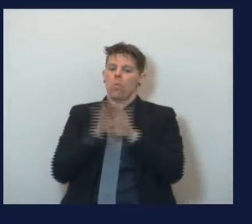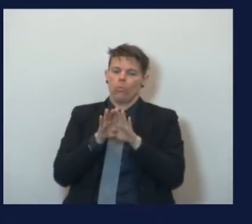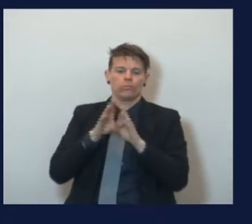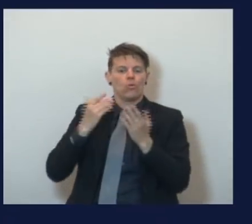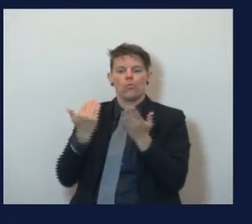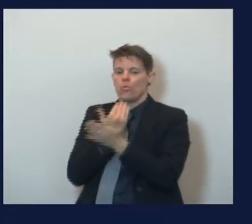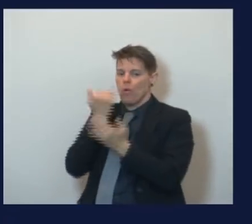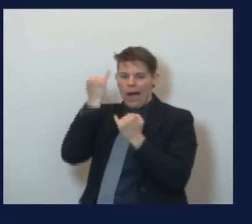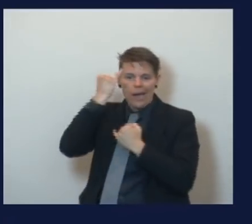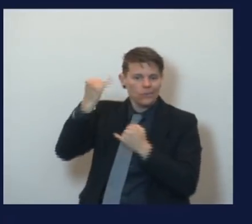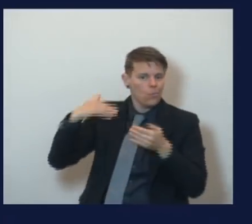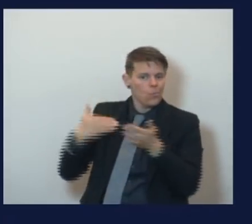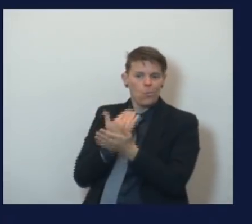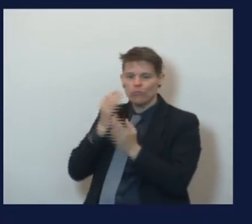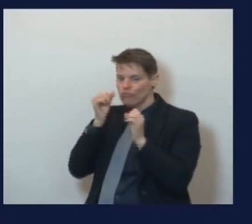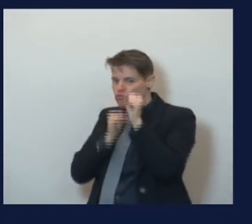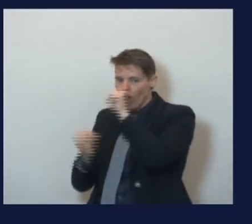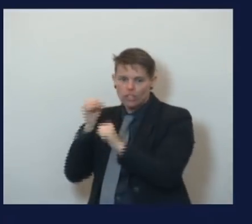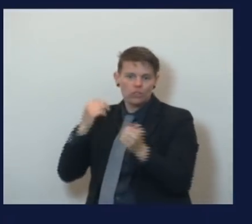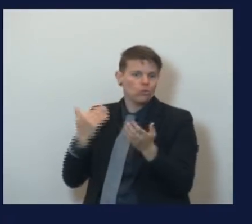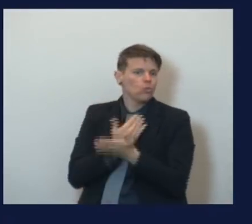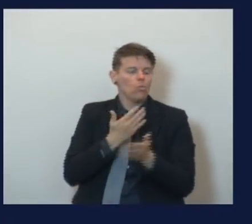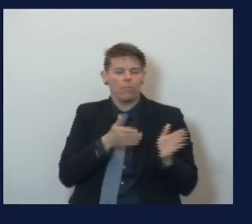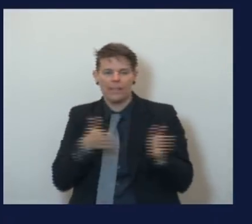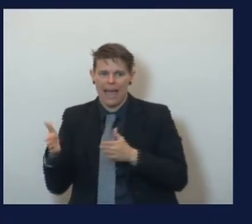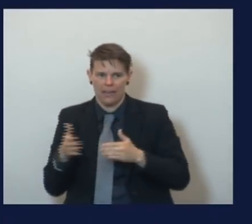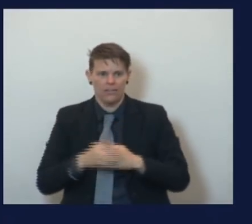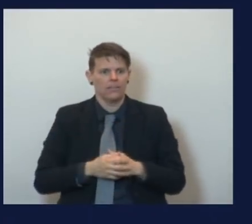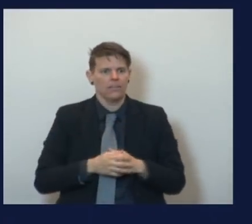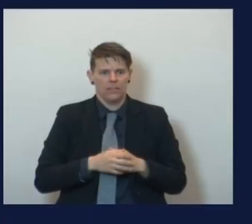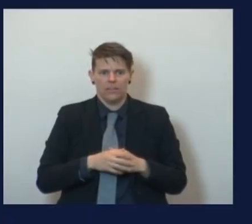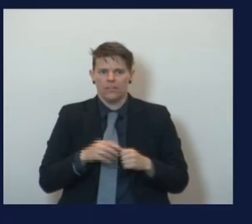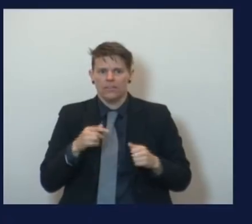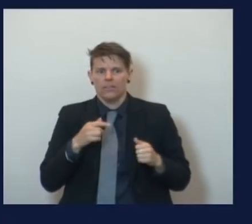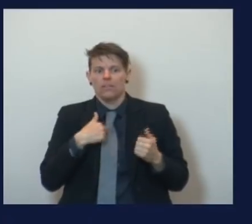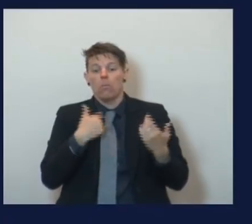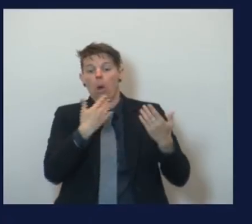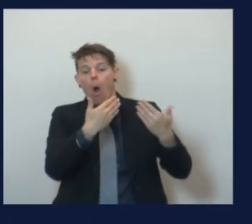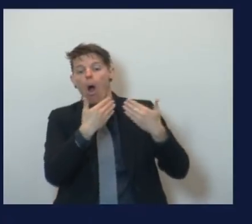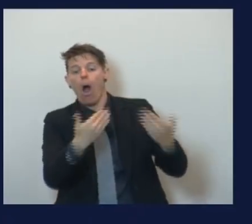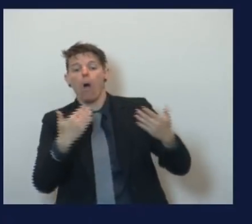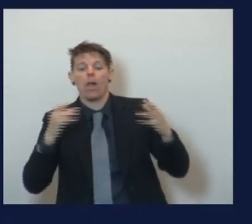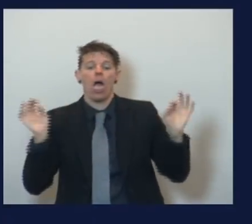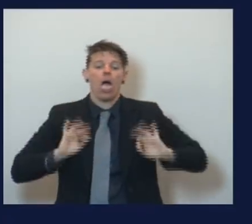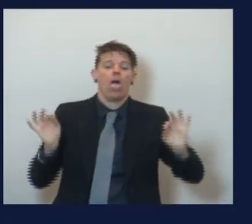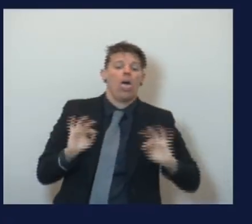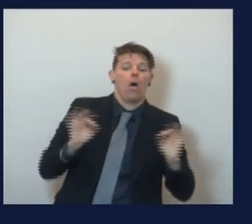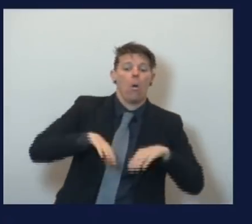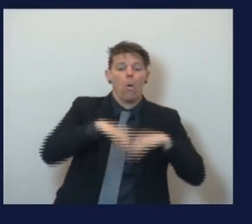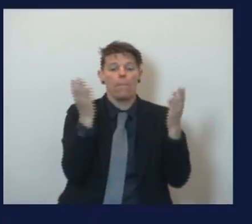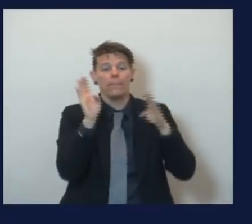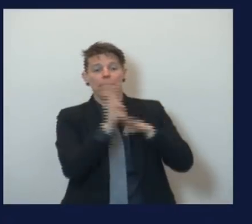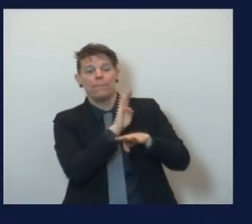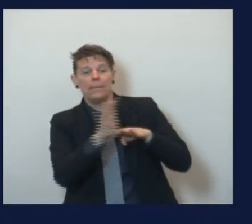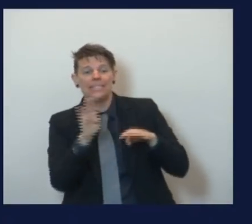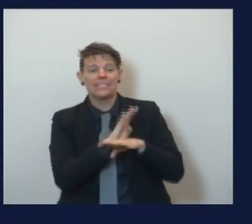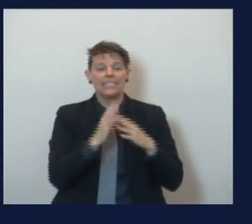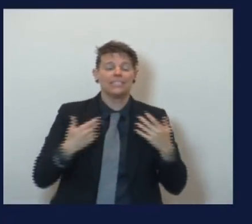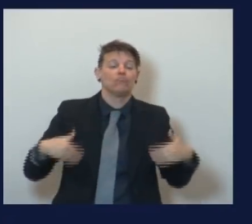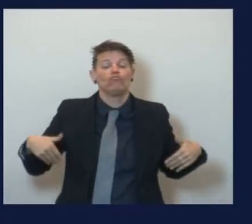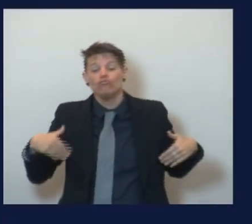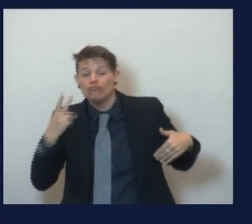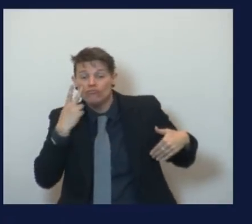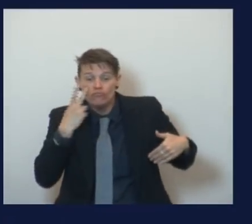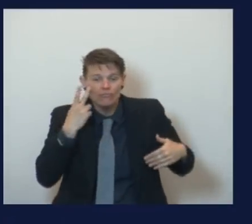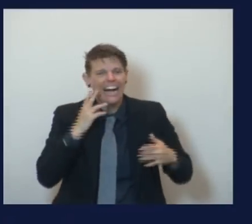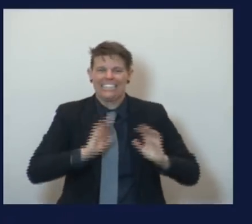open up business or relax restrictions, and neither would the Recovery Council, just because another state is doing it,